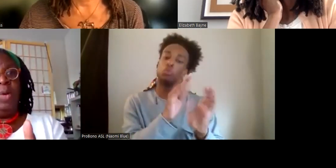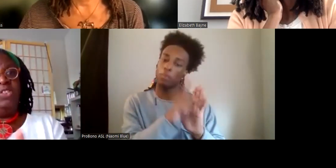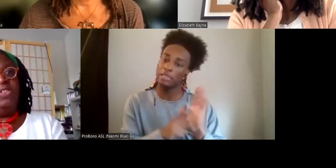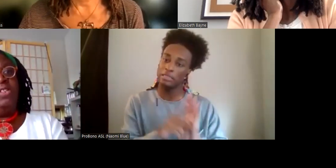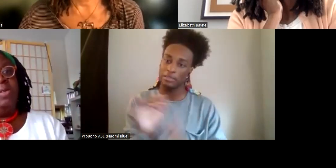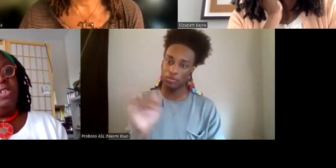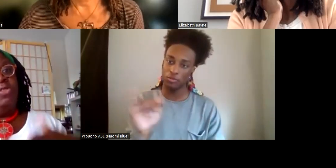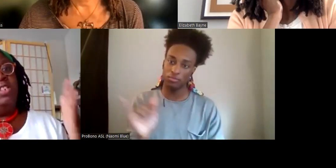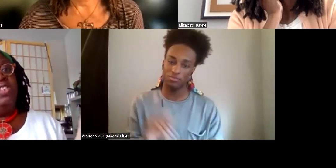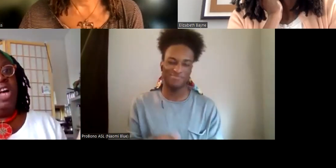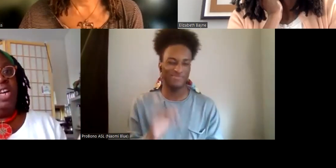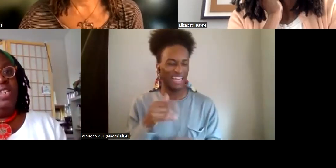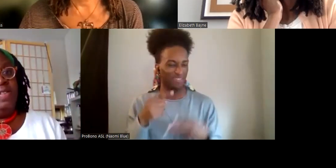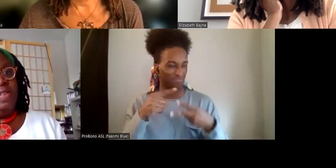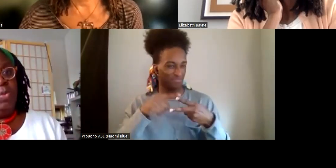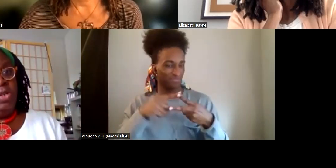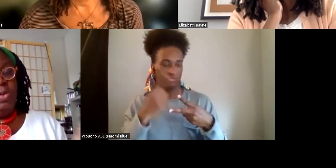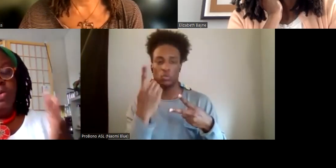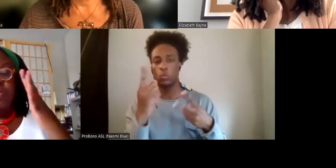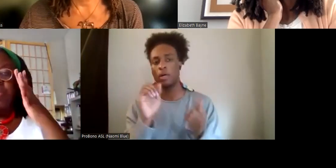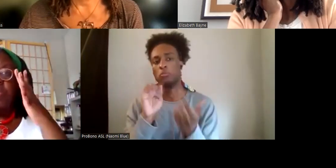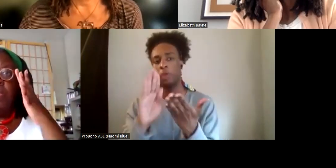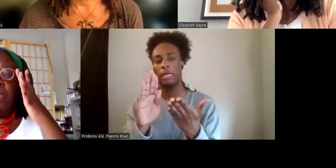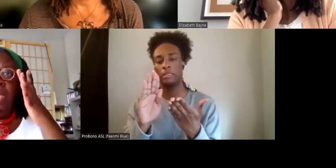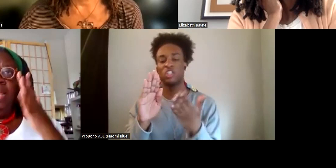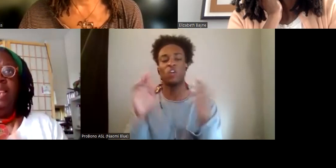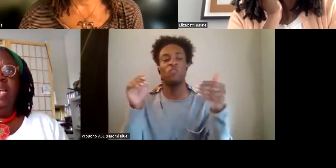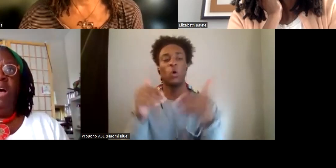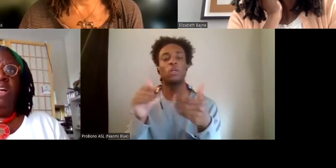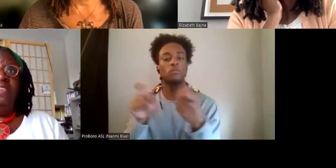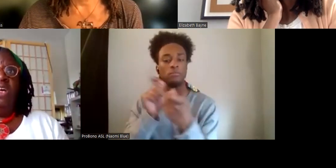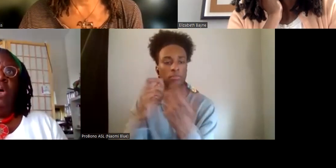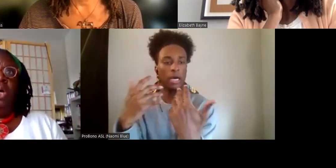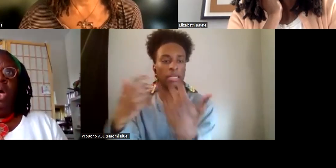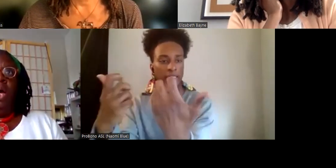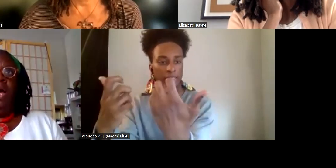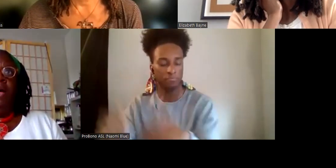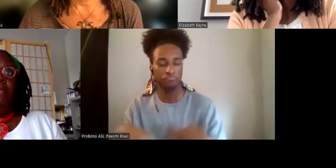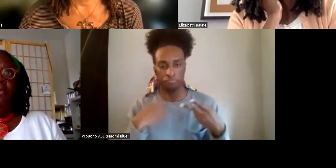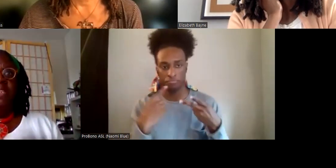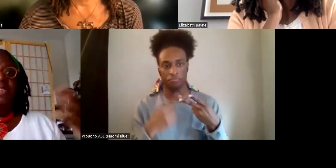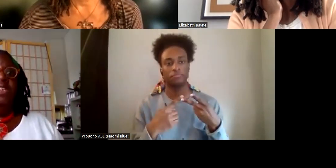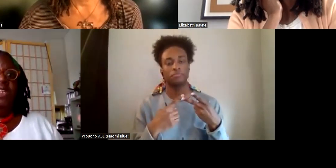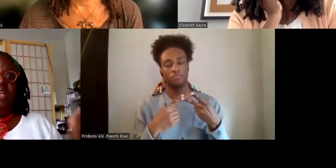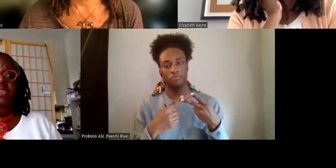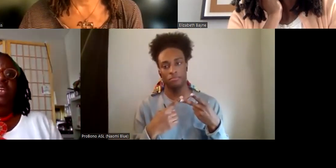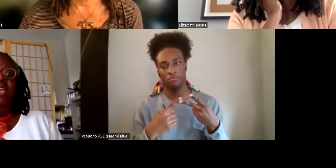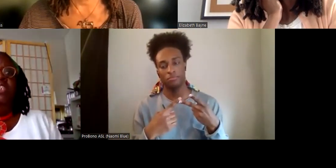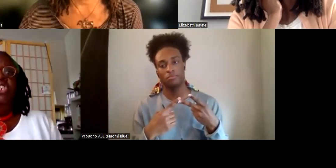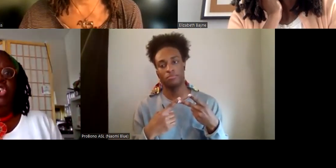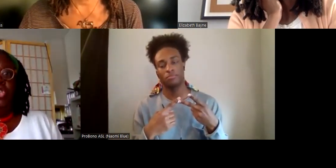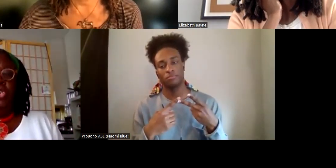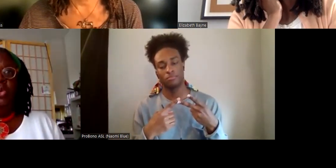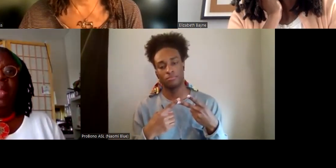That's one way, just in terms of the strategic audiences that we use. And then also, we still,